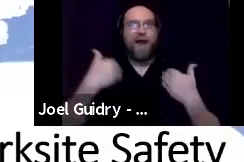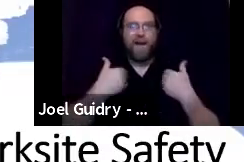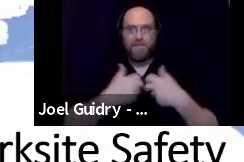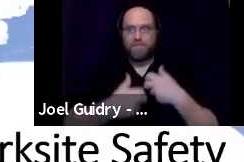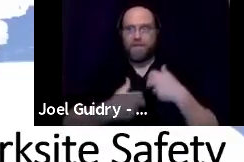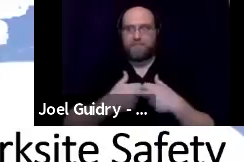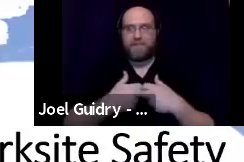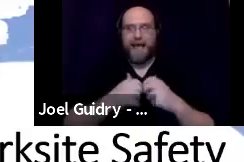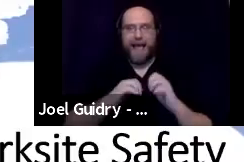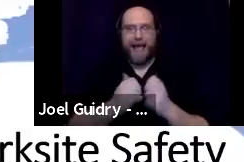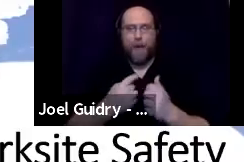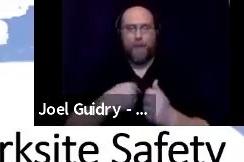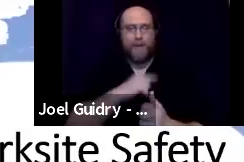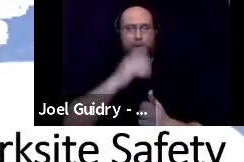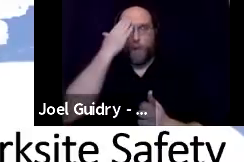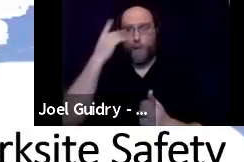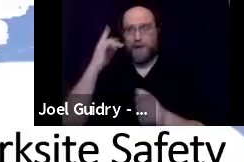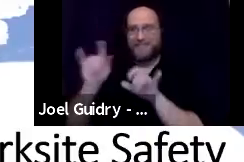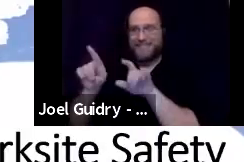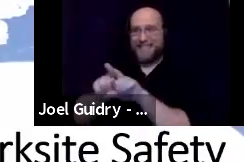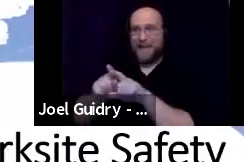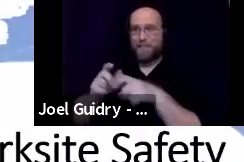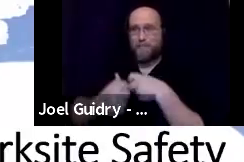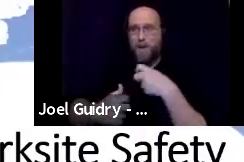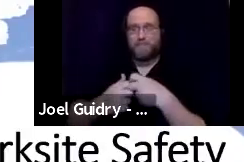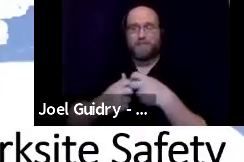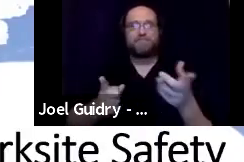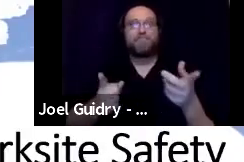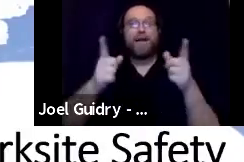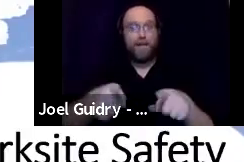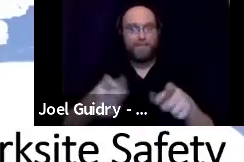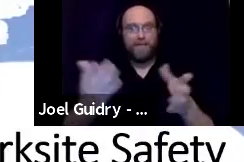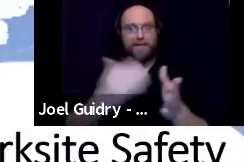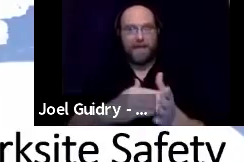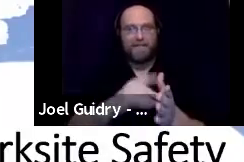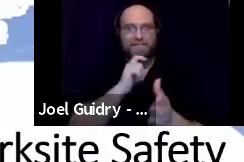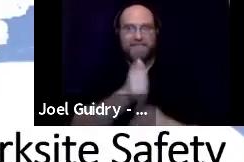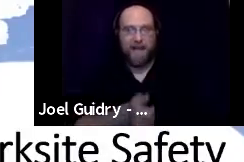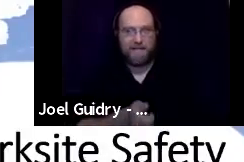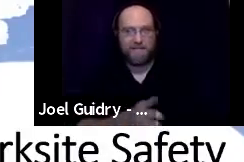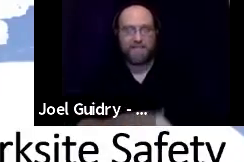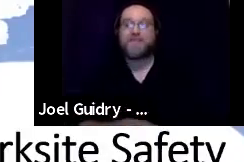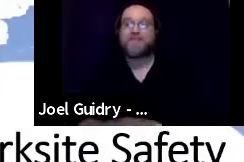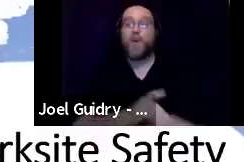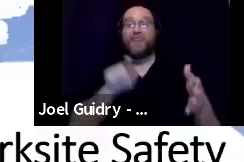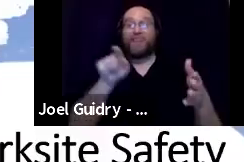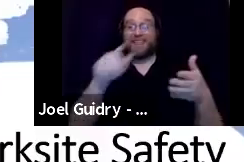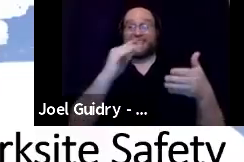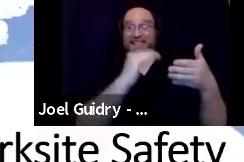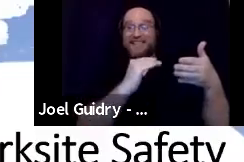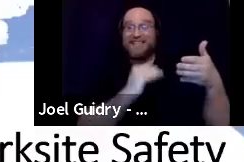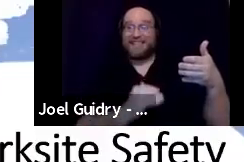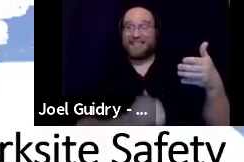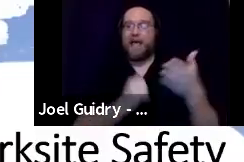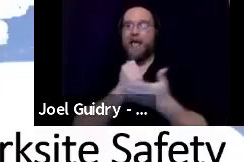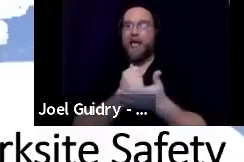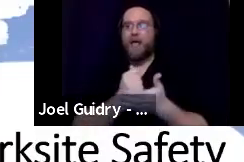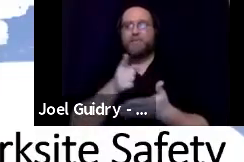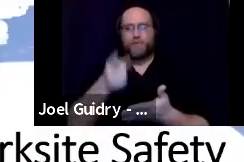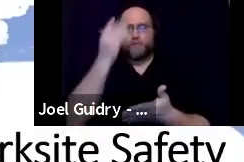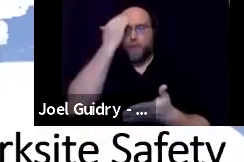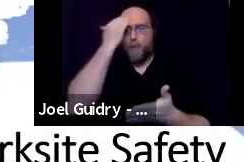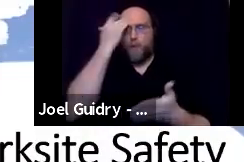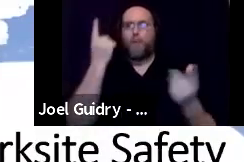going to happen again? So this is to give you that place and be able to know where to go. And